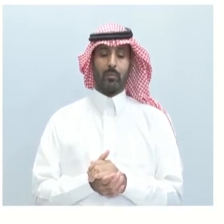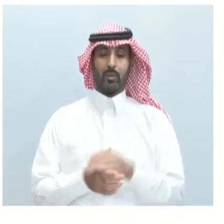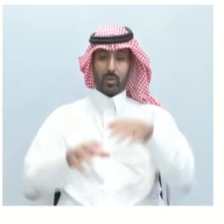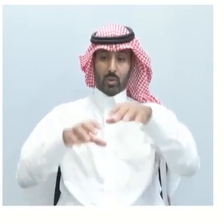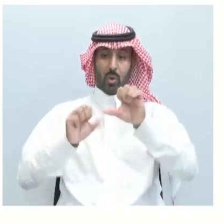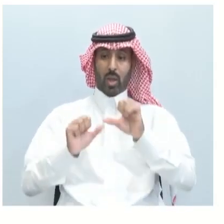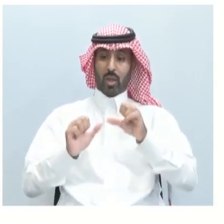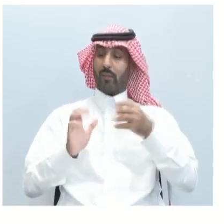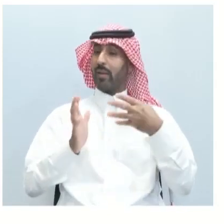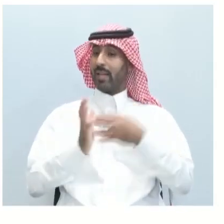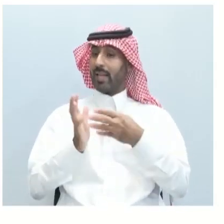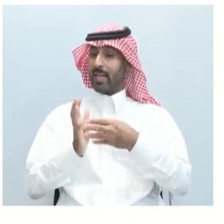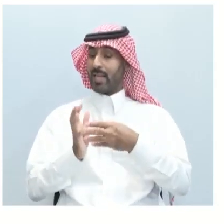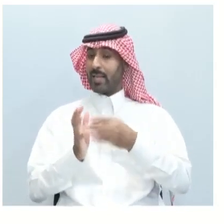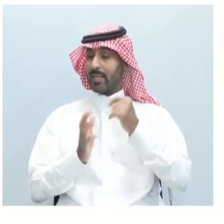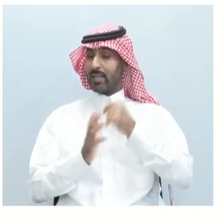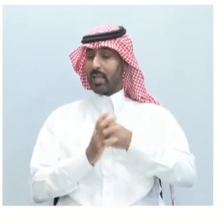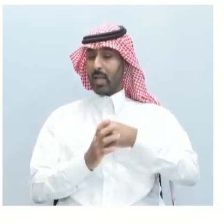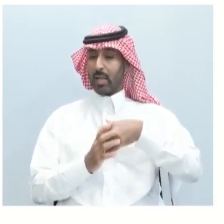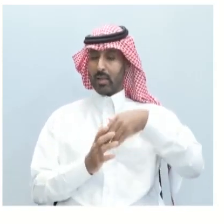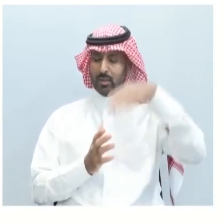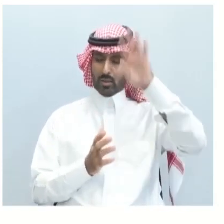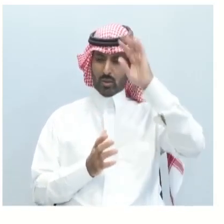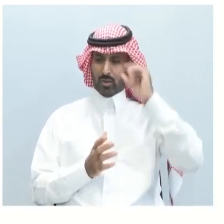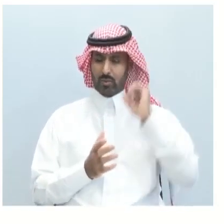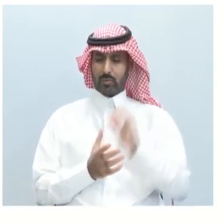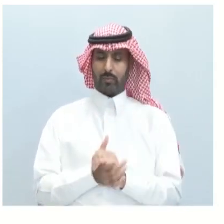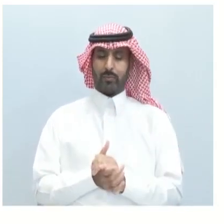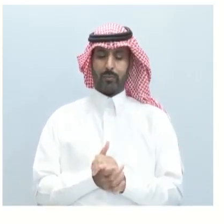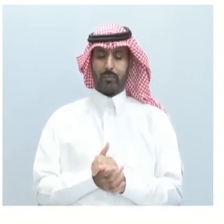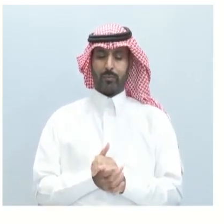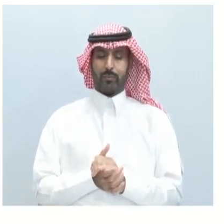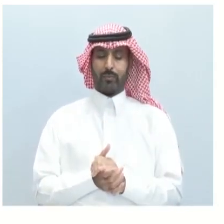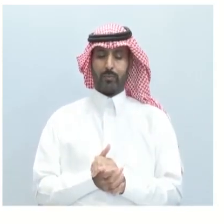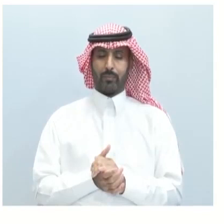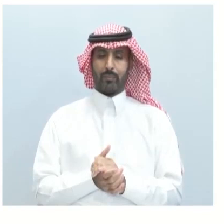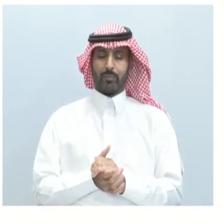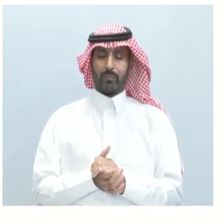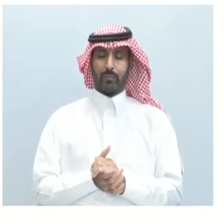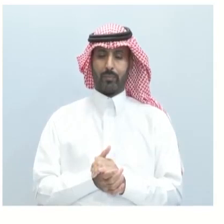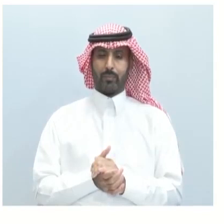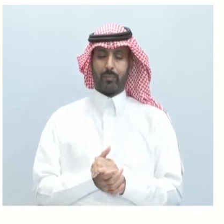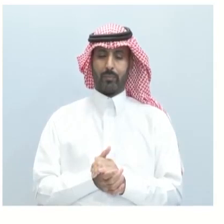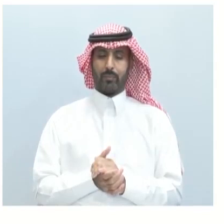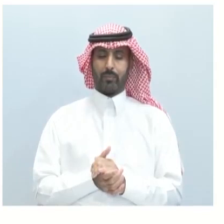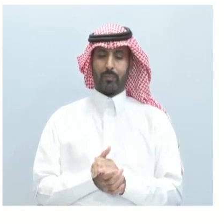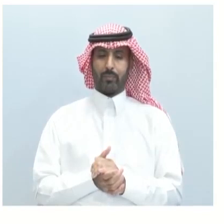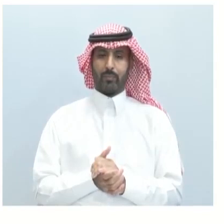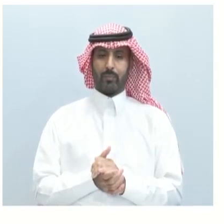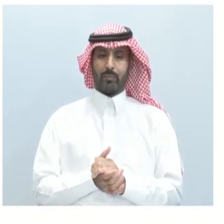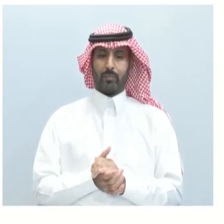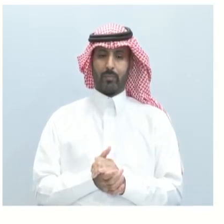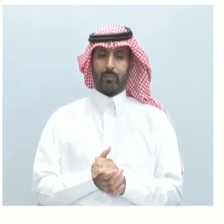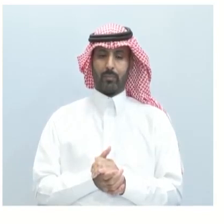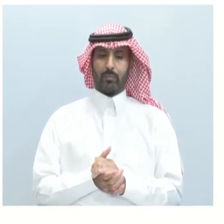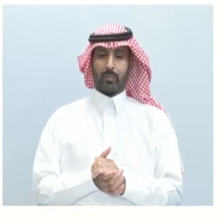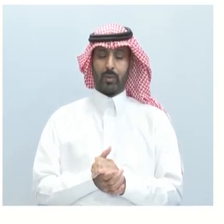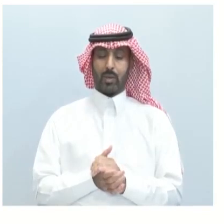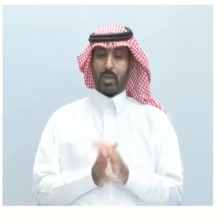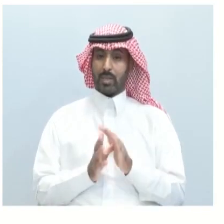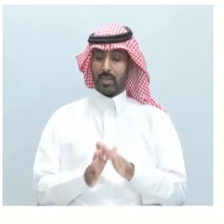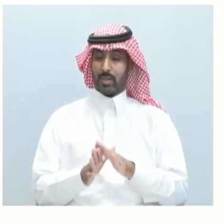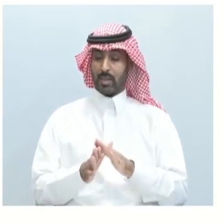Graduates from King Saud University. This is basically something simple. We have here, after that, assistant